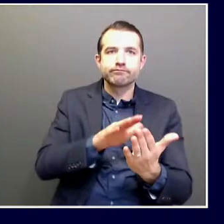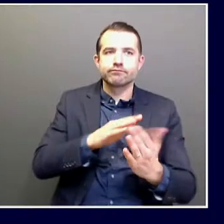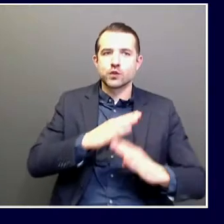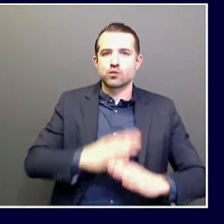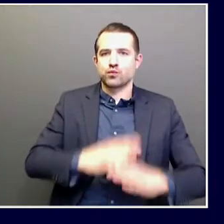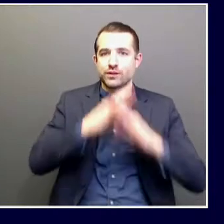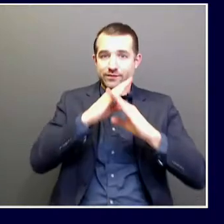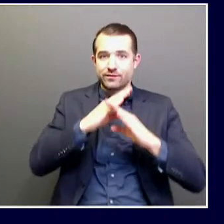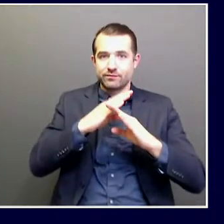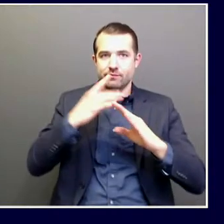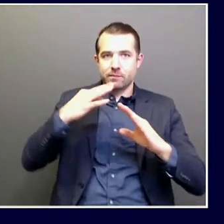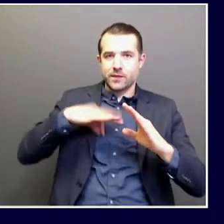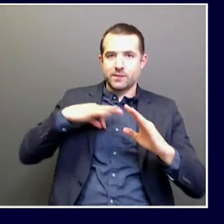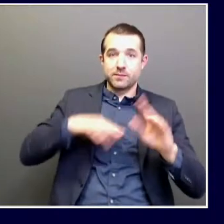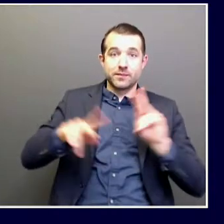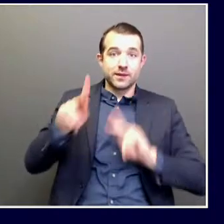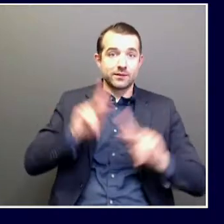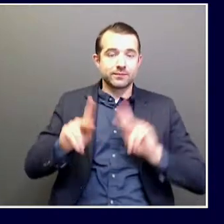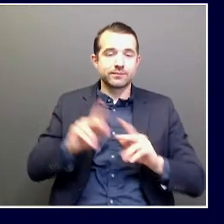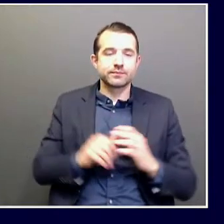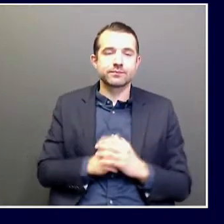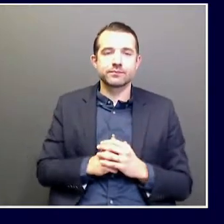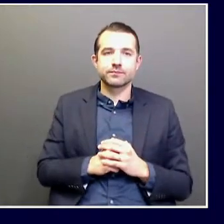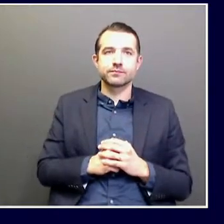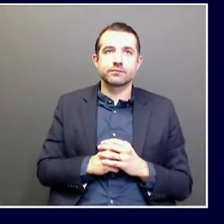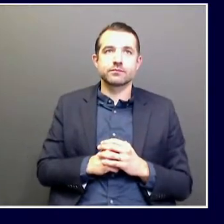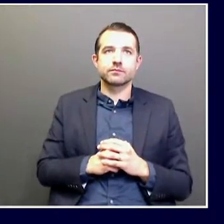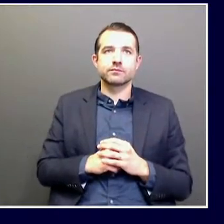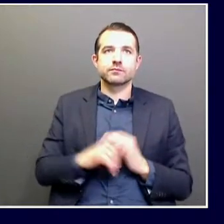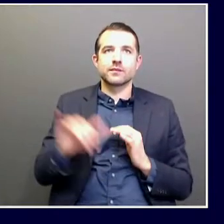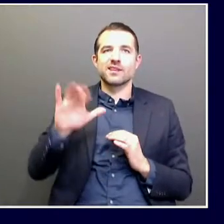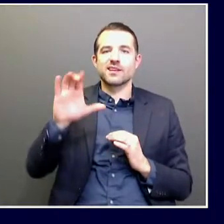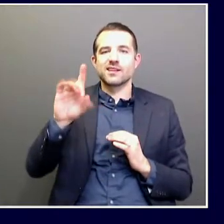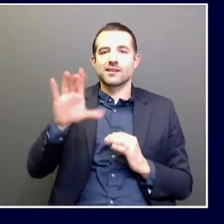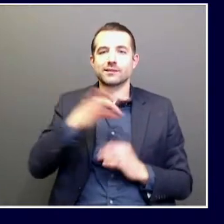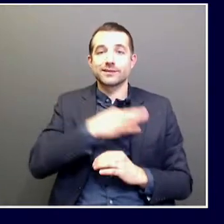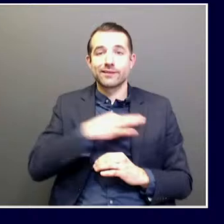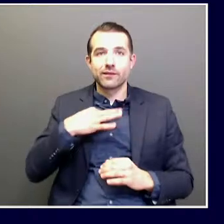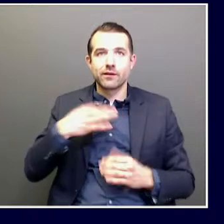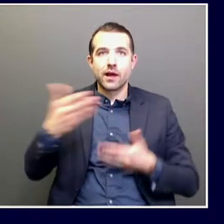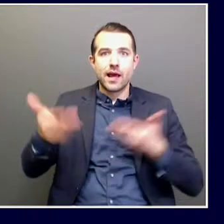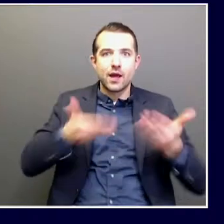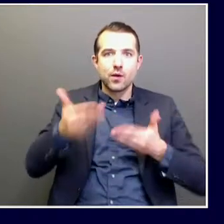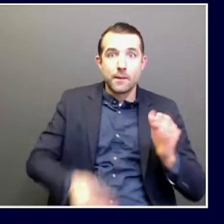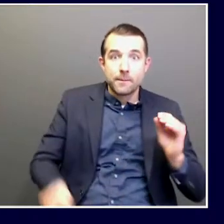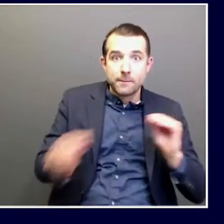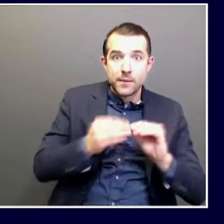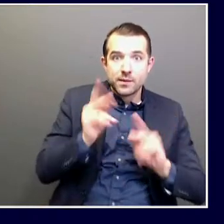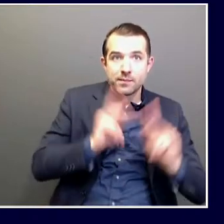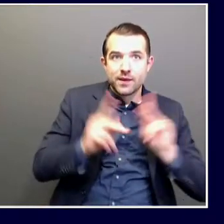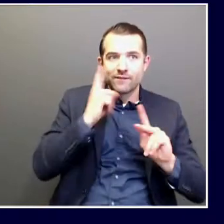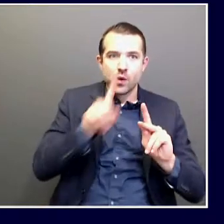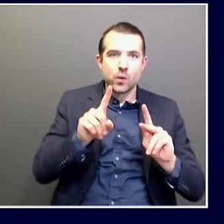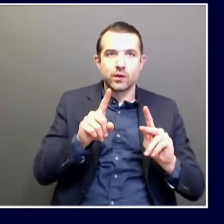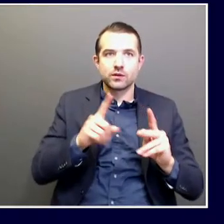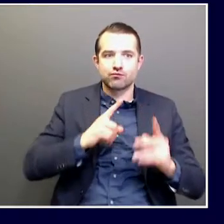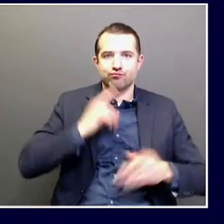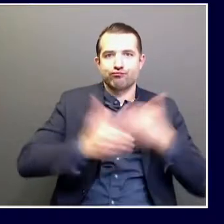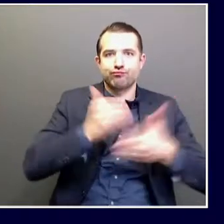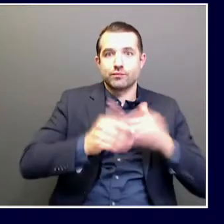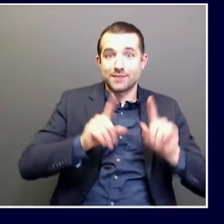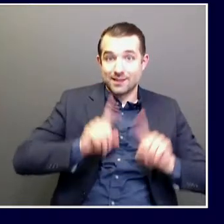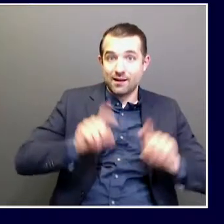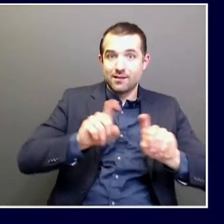to process testing, things like that. With us going into year 3 of the pandemic,